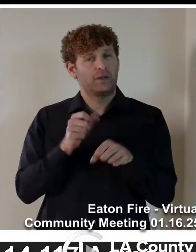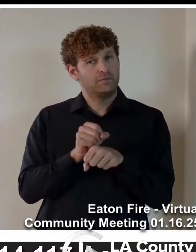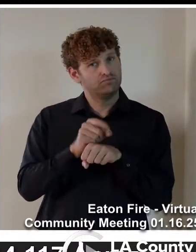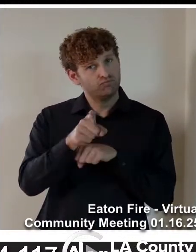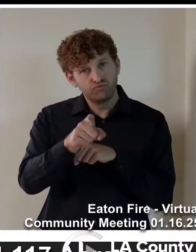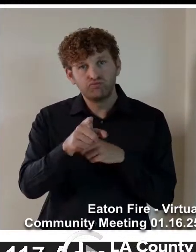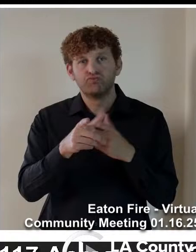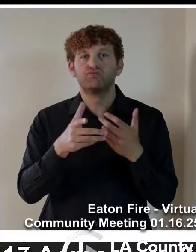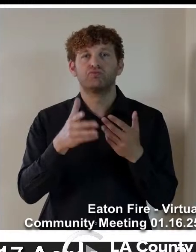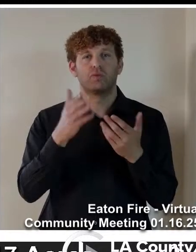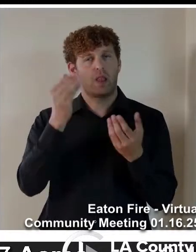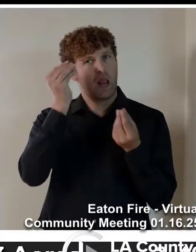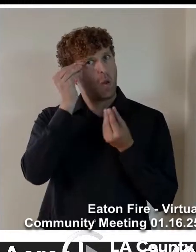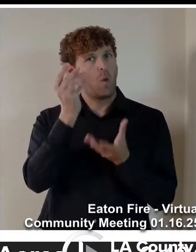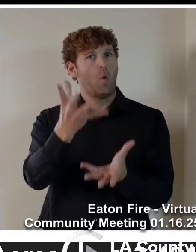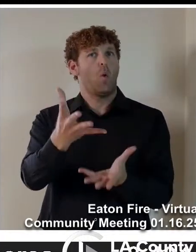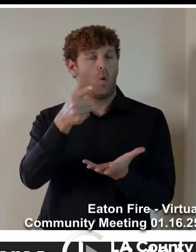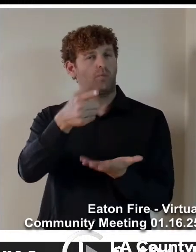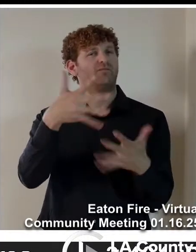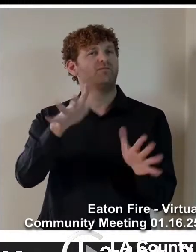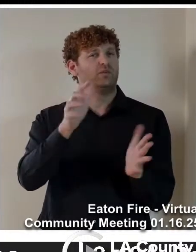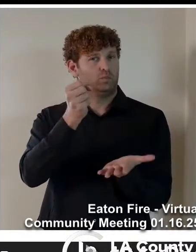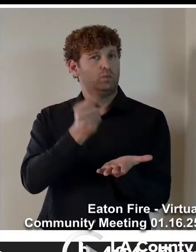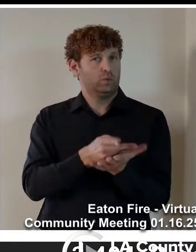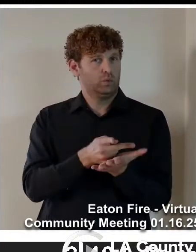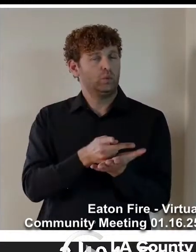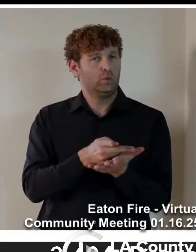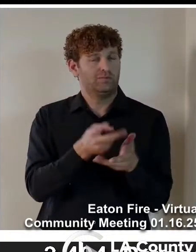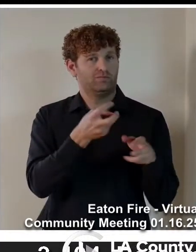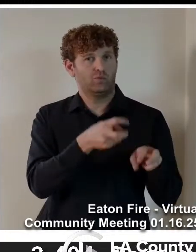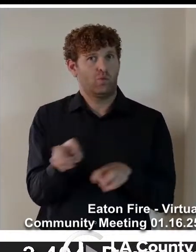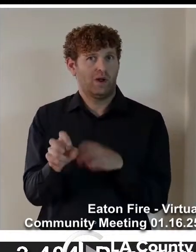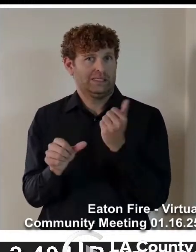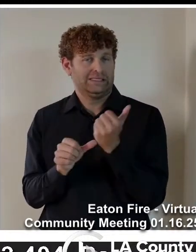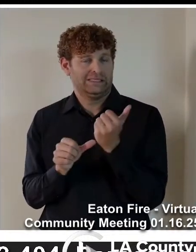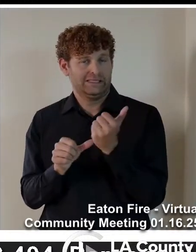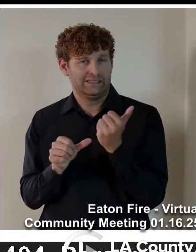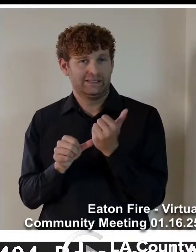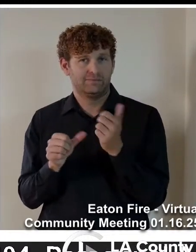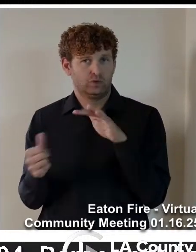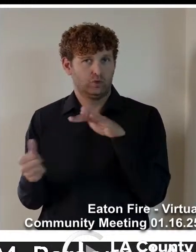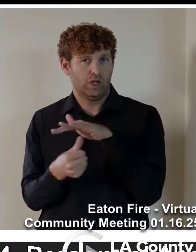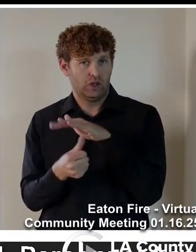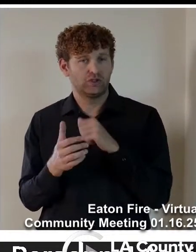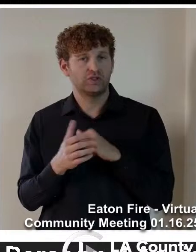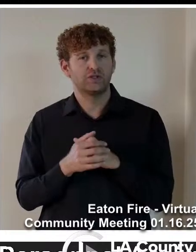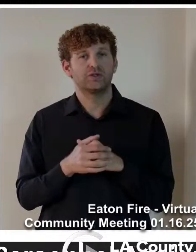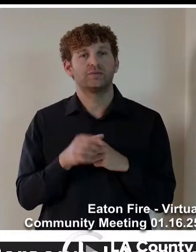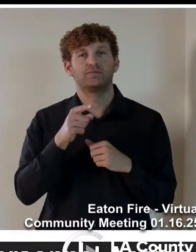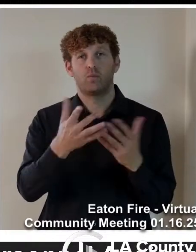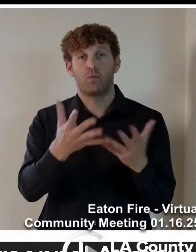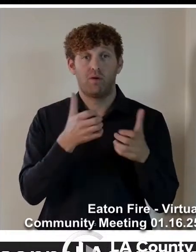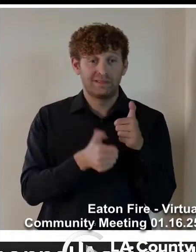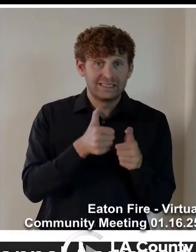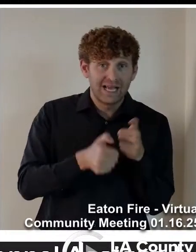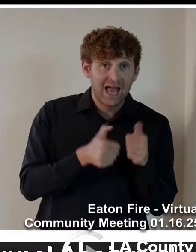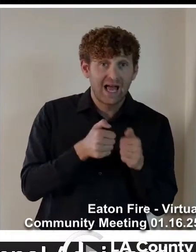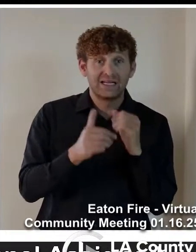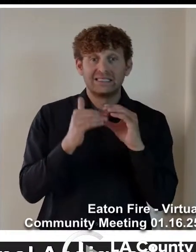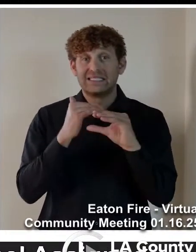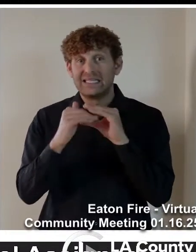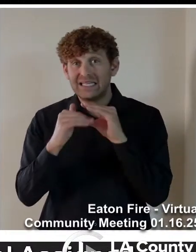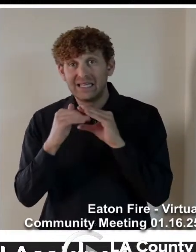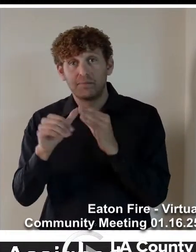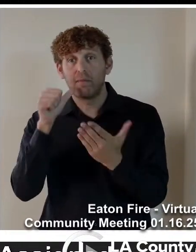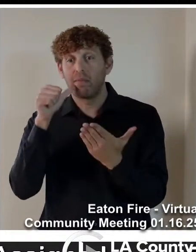approved for transitional sheltering assistance. If you receive that text or email or letter, however you told